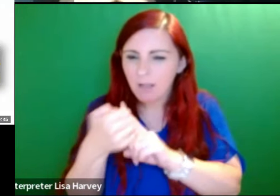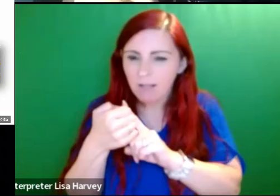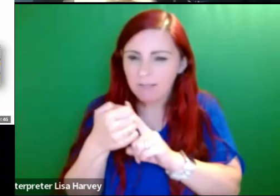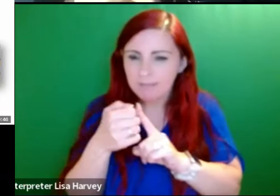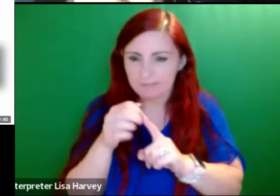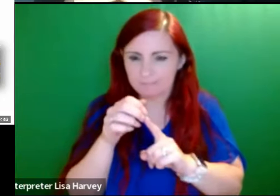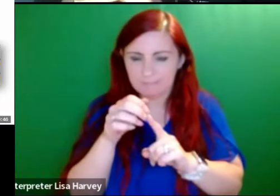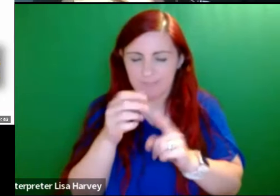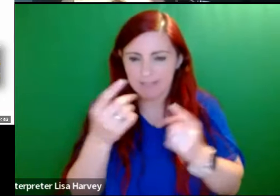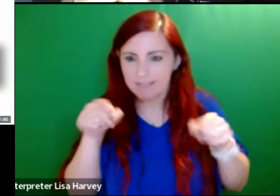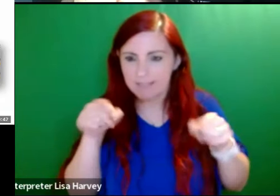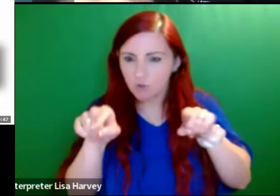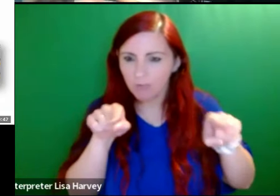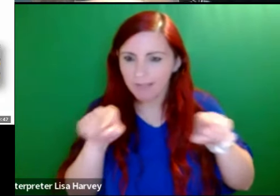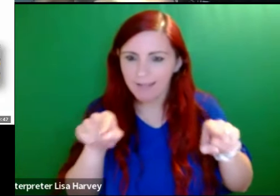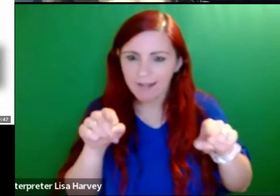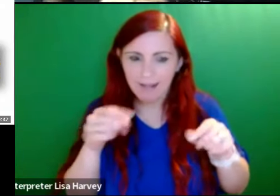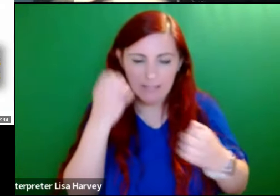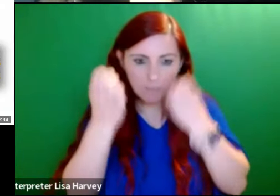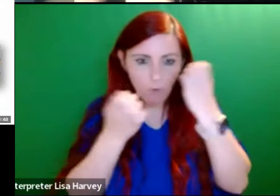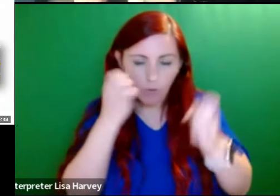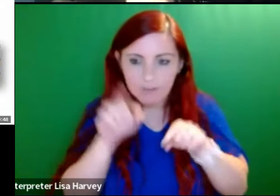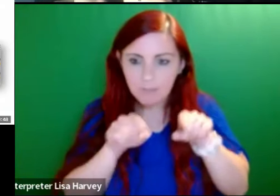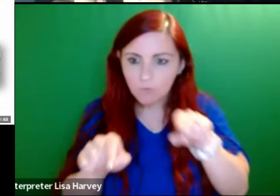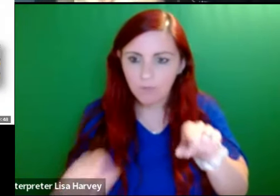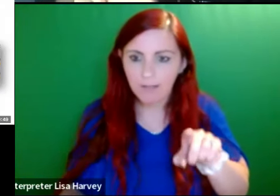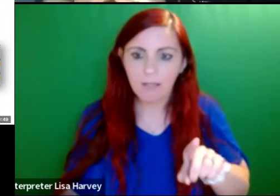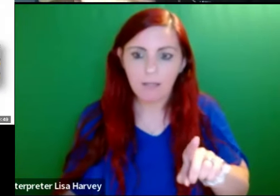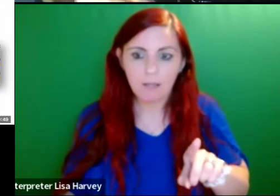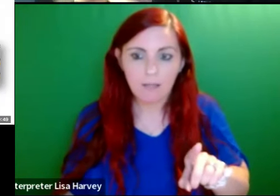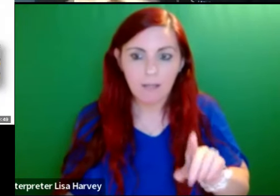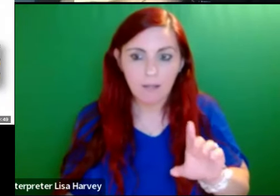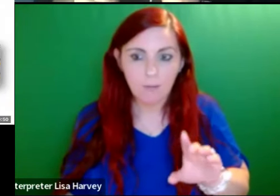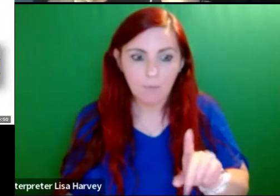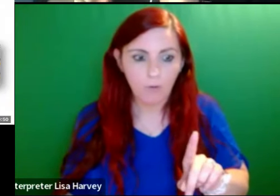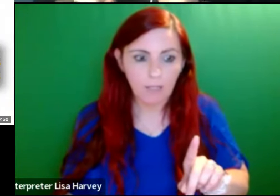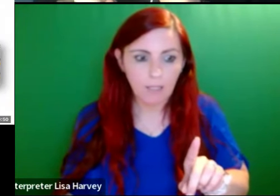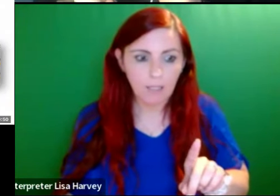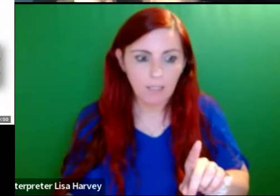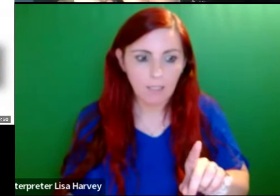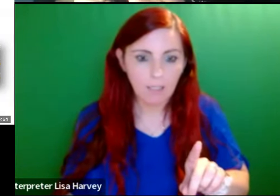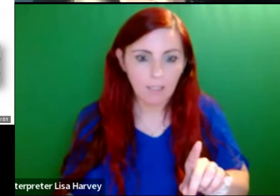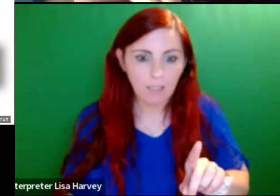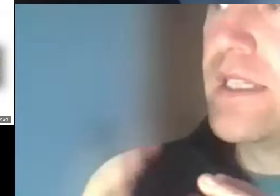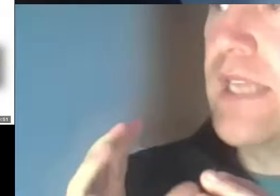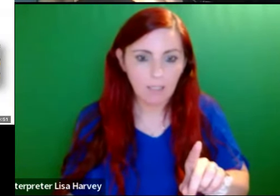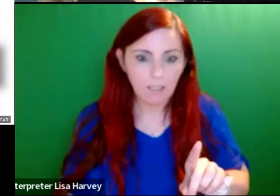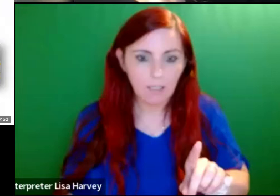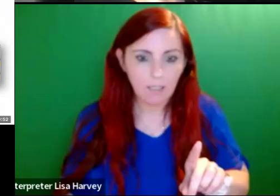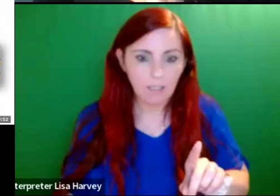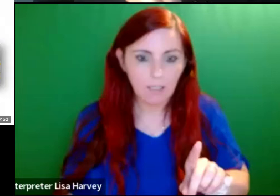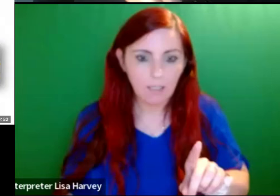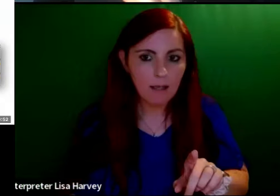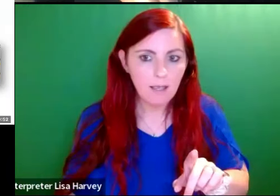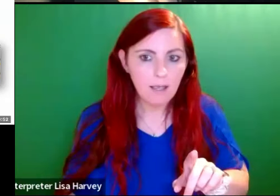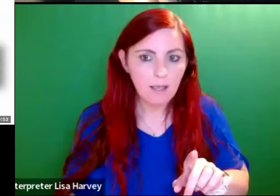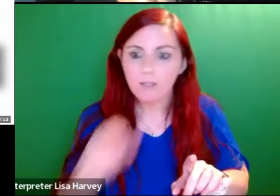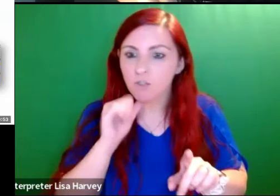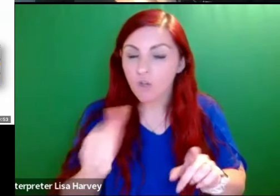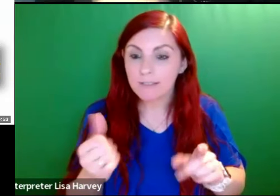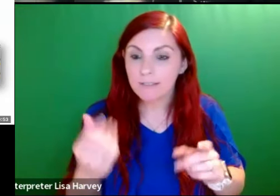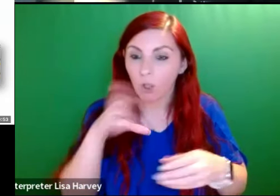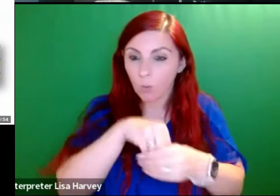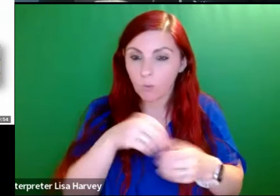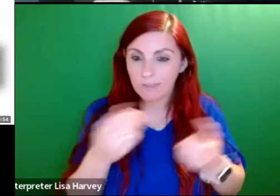and exploring symmetry. This doesn't include asymmetrical signs. It's just whole signs and signs where